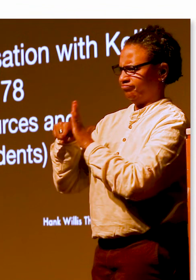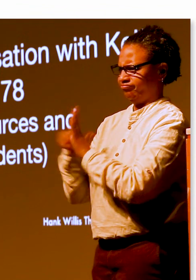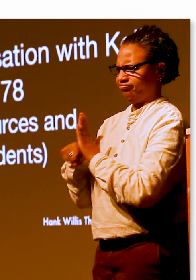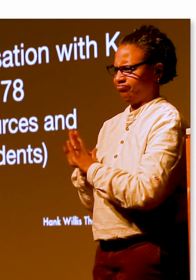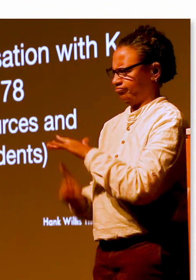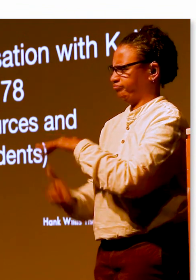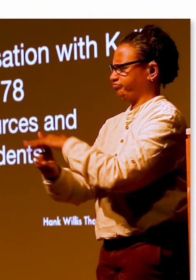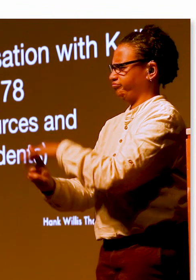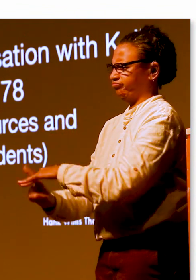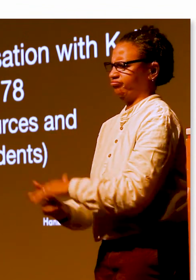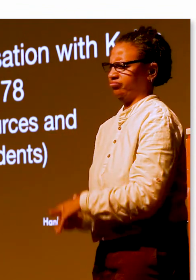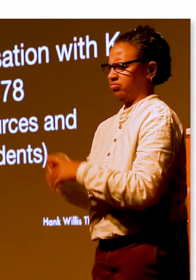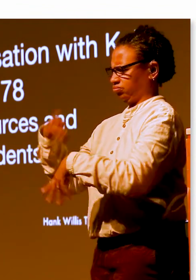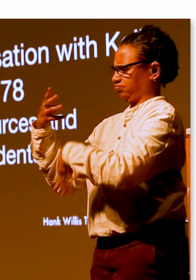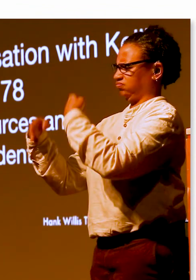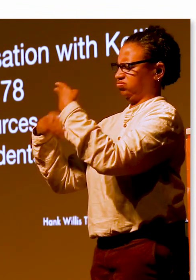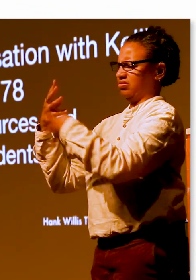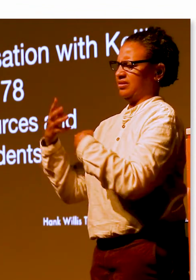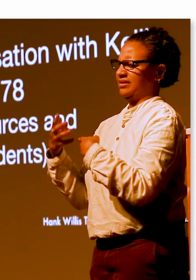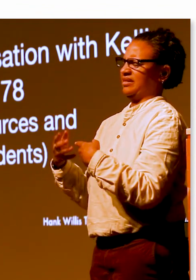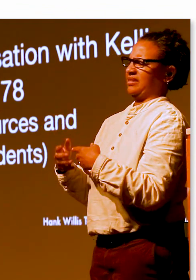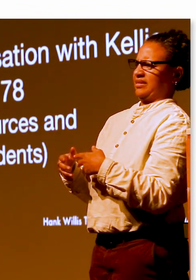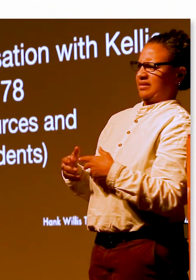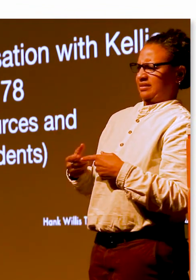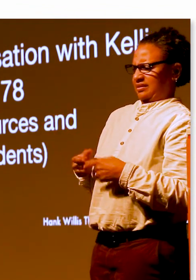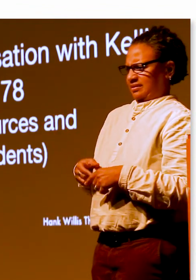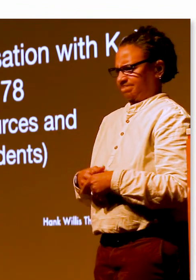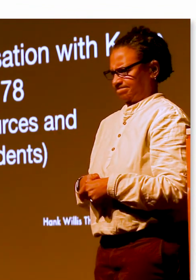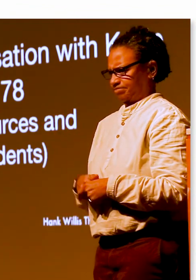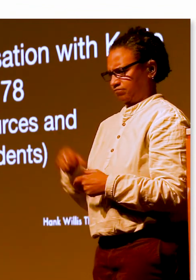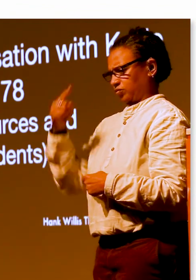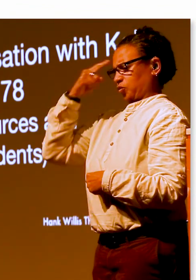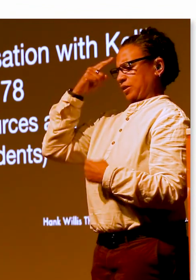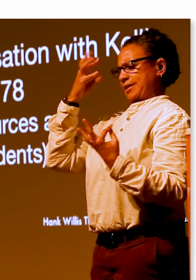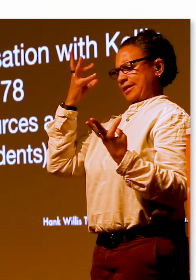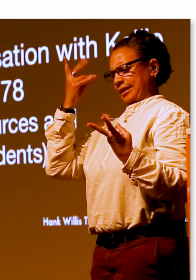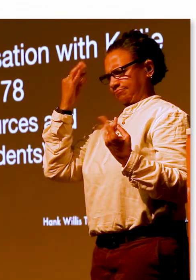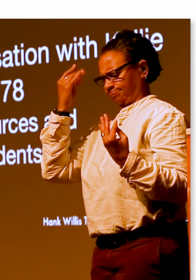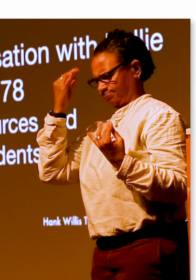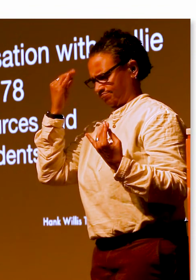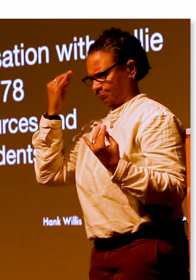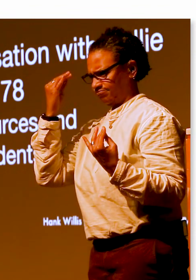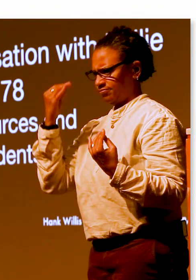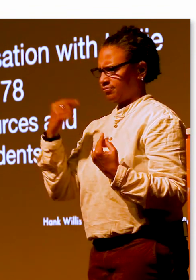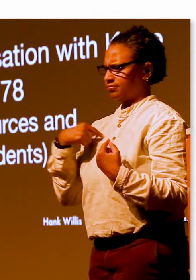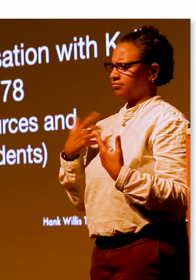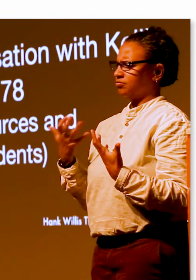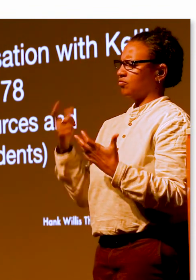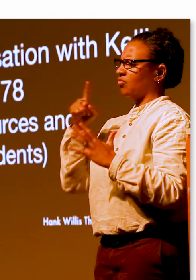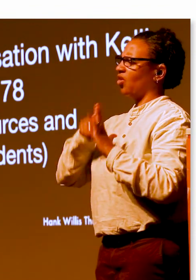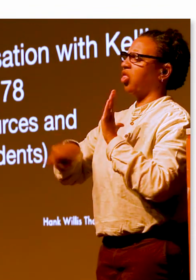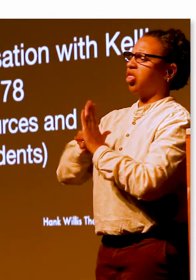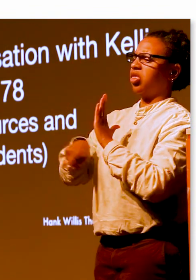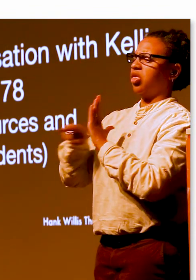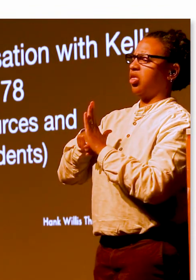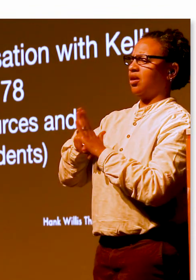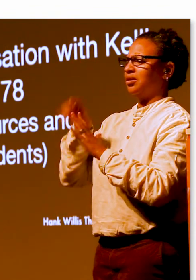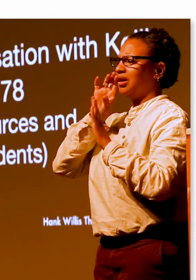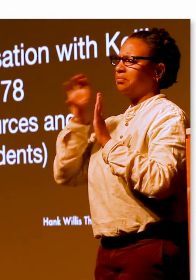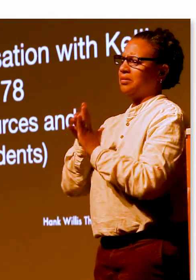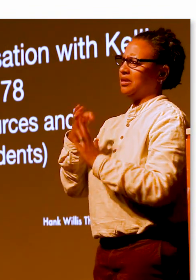I wanted to, in my original thought about this talk, be really pessimistic and talk about how images are bad